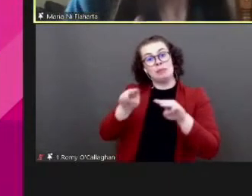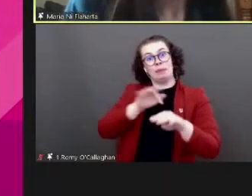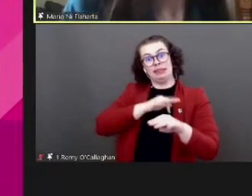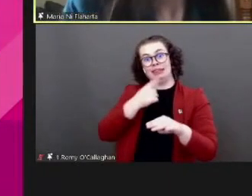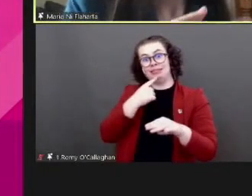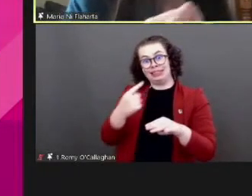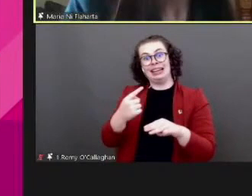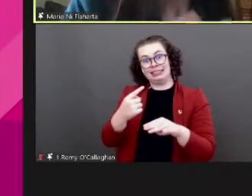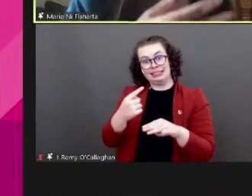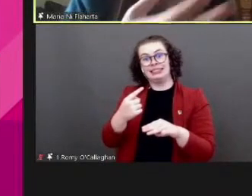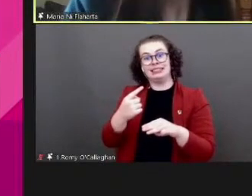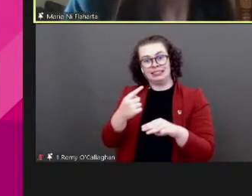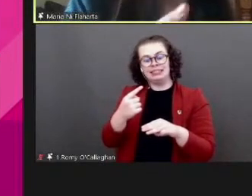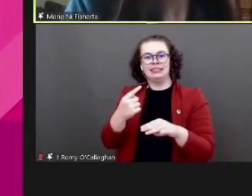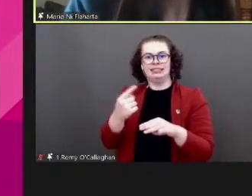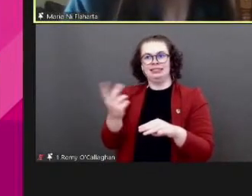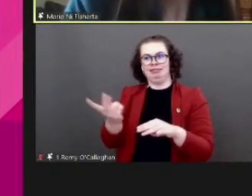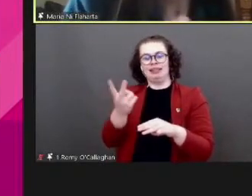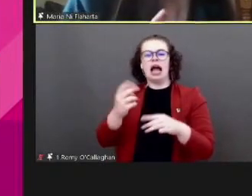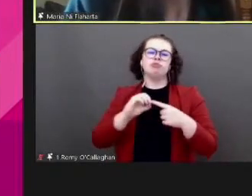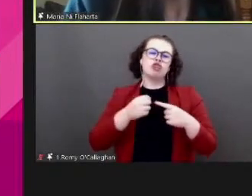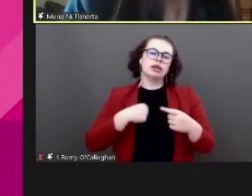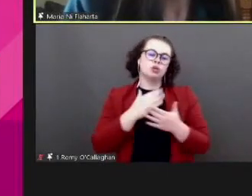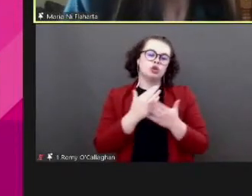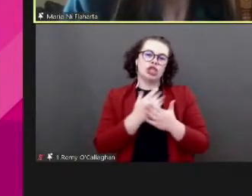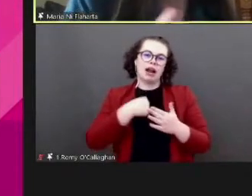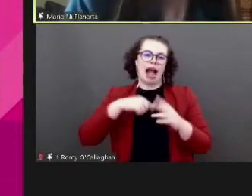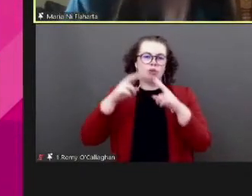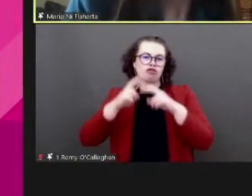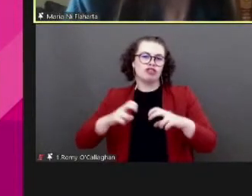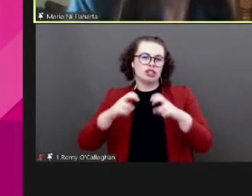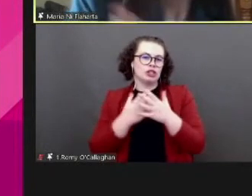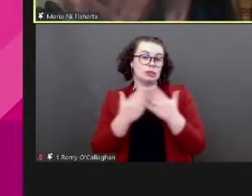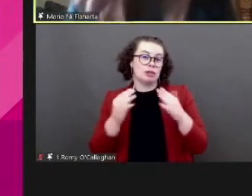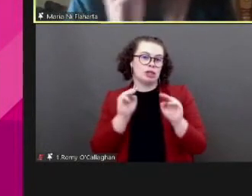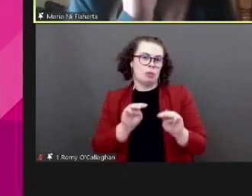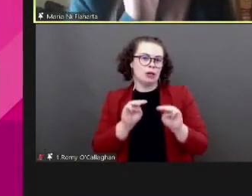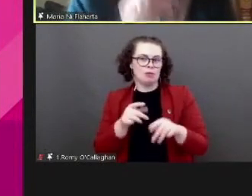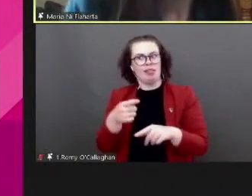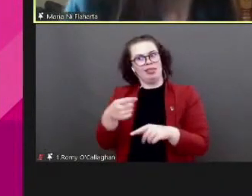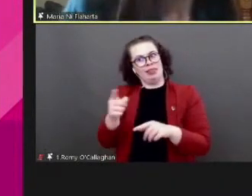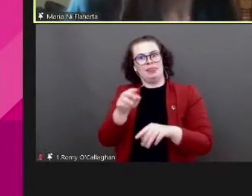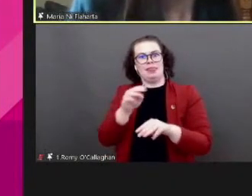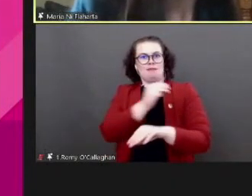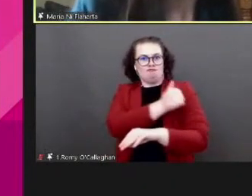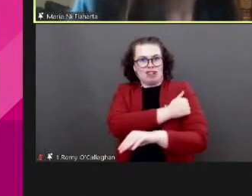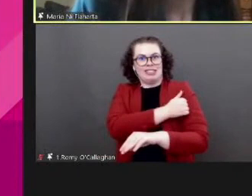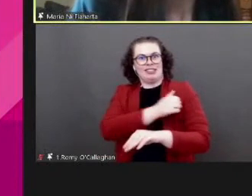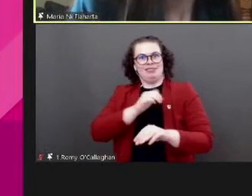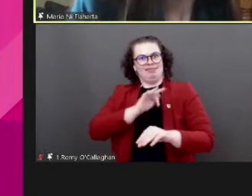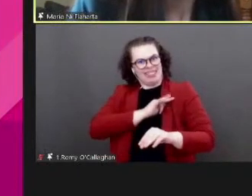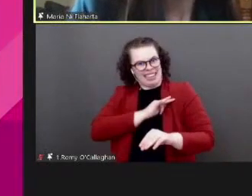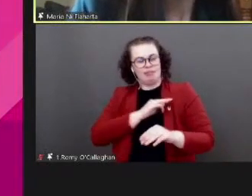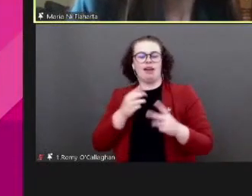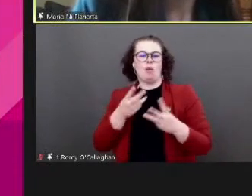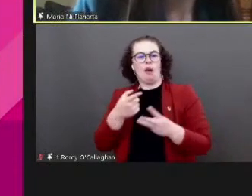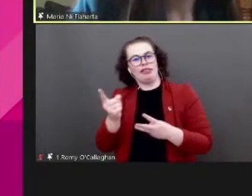them. I'm trying to keep the, I suppose, share as much of what we were told by the people themselves in this.